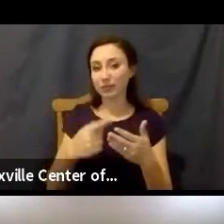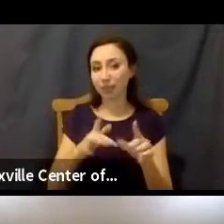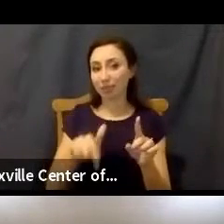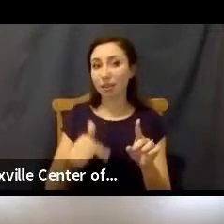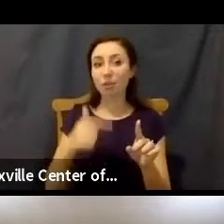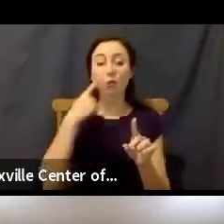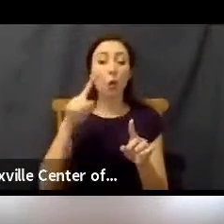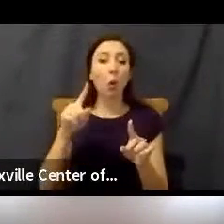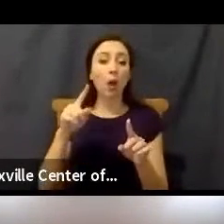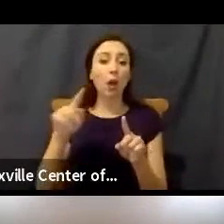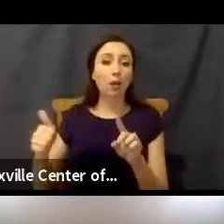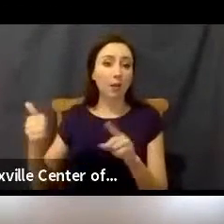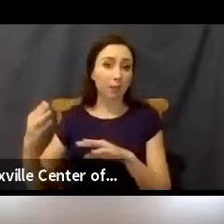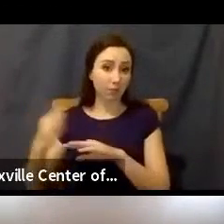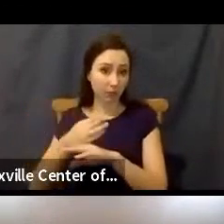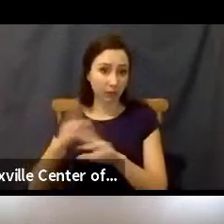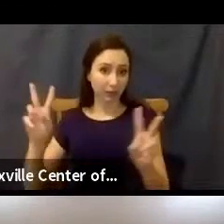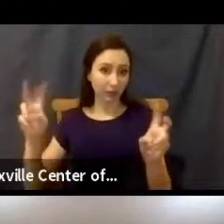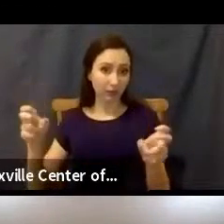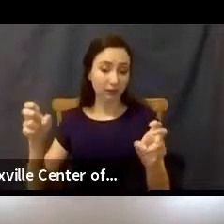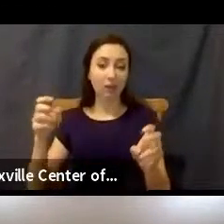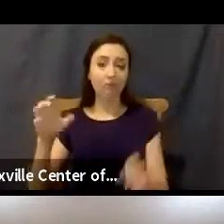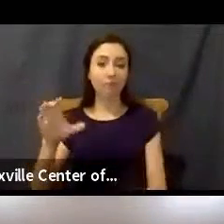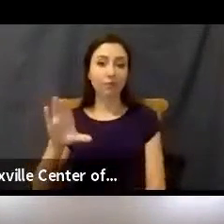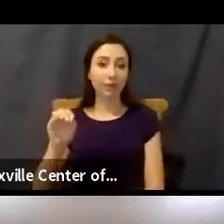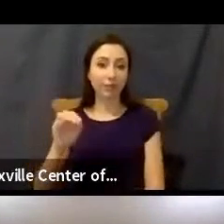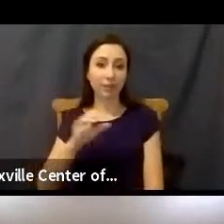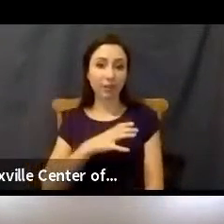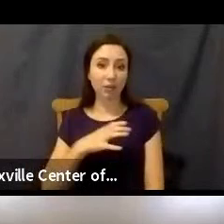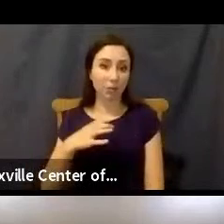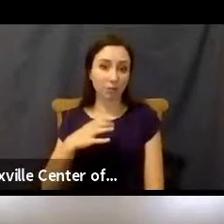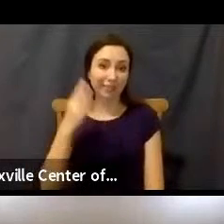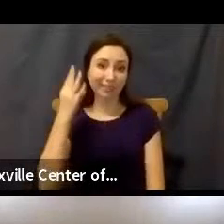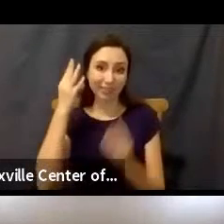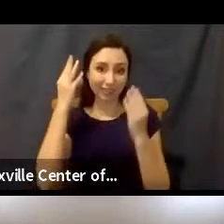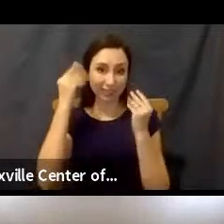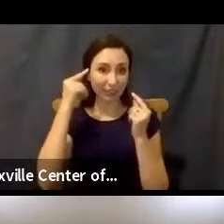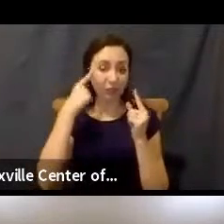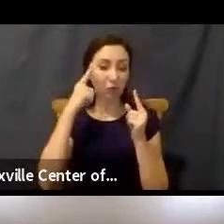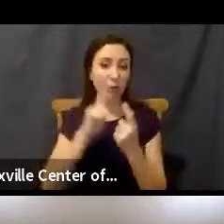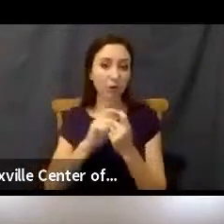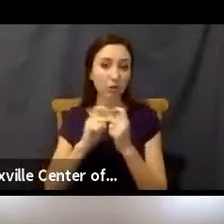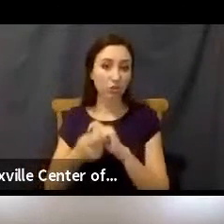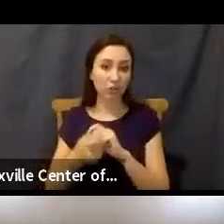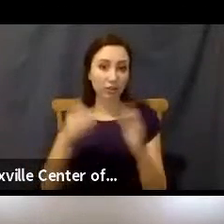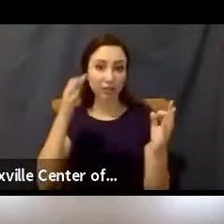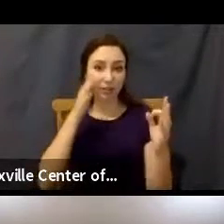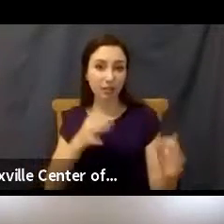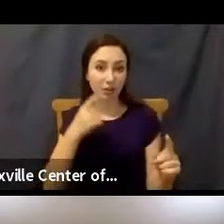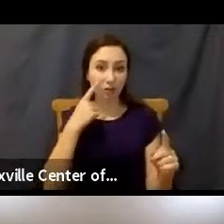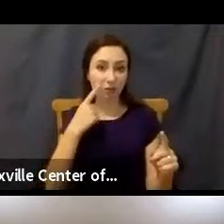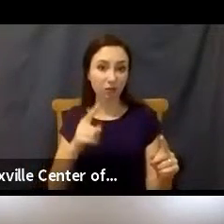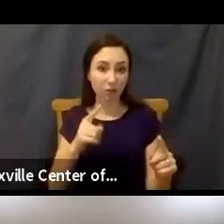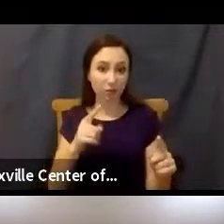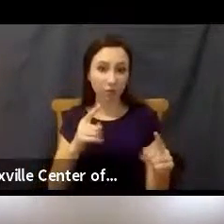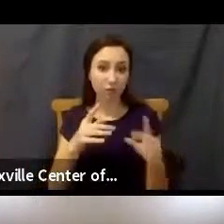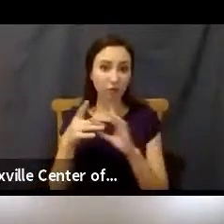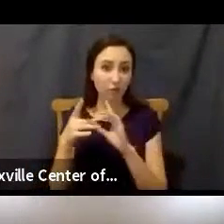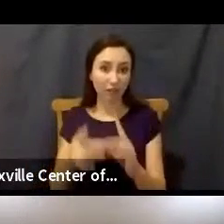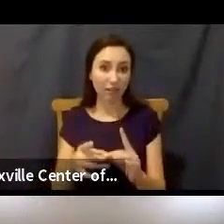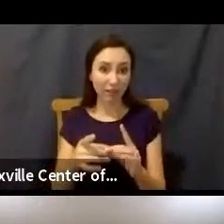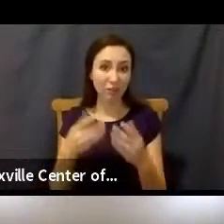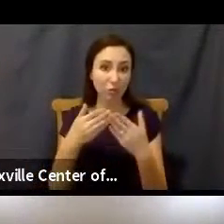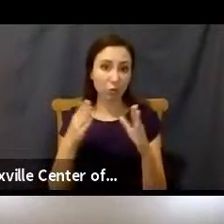what County Commission is considering regarding changing the ordinance related to the Health Board of